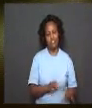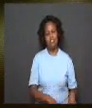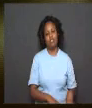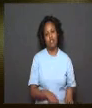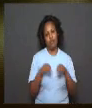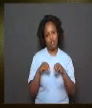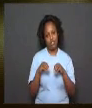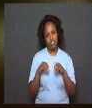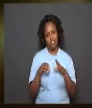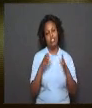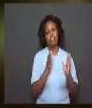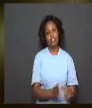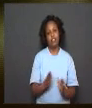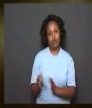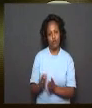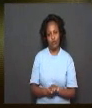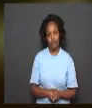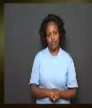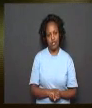Students, let's get ready.